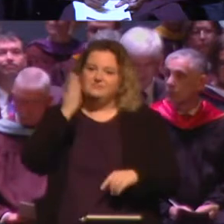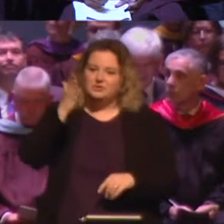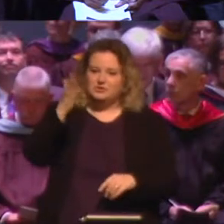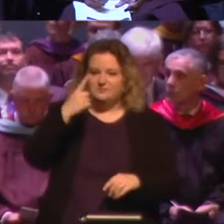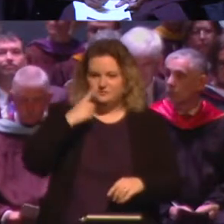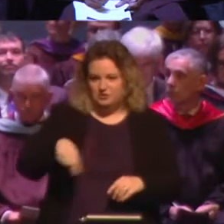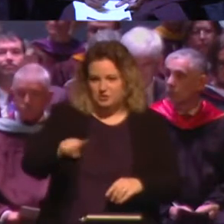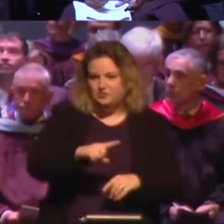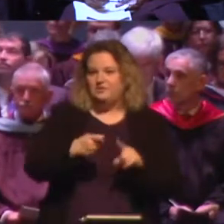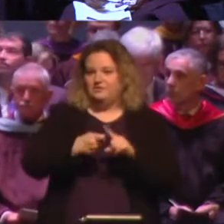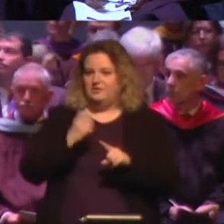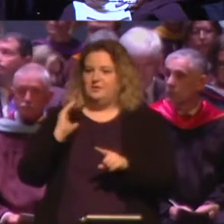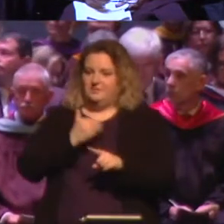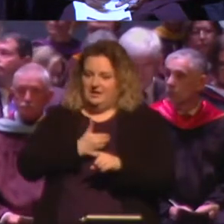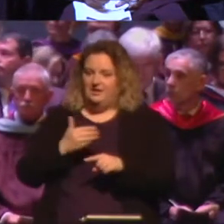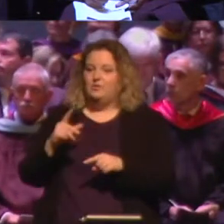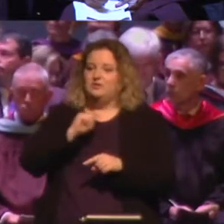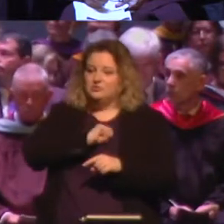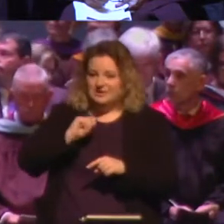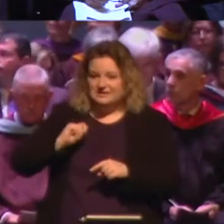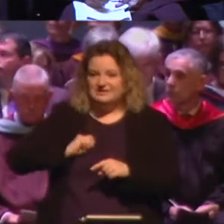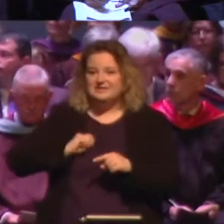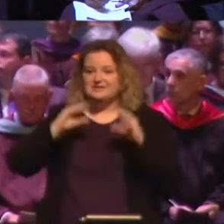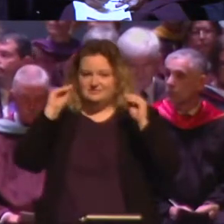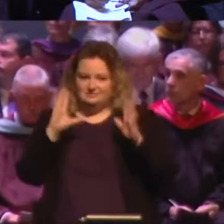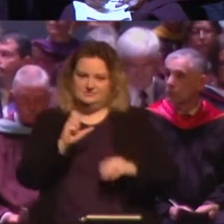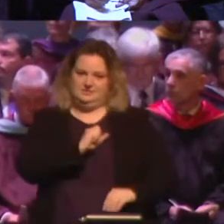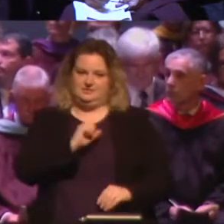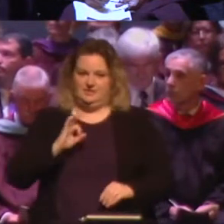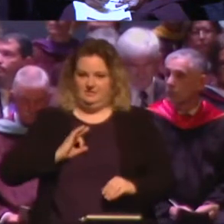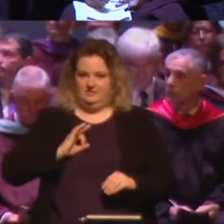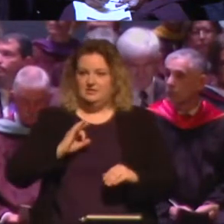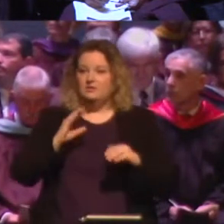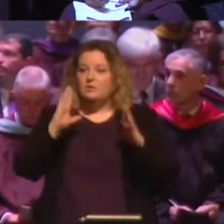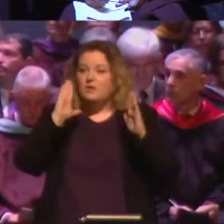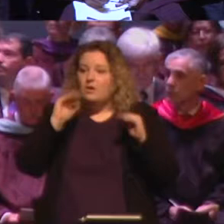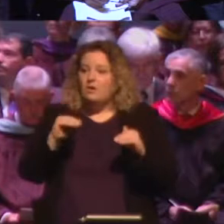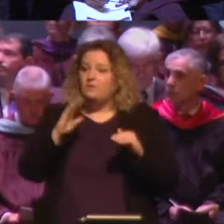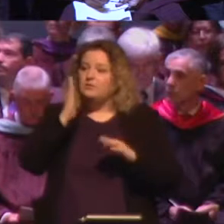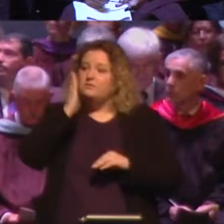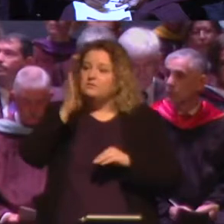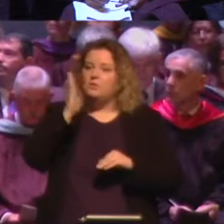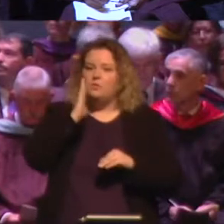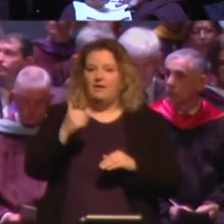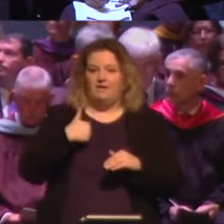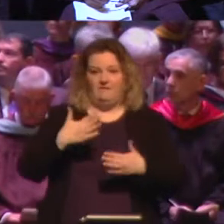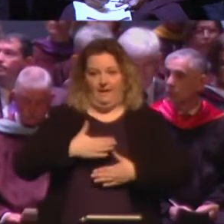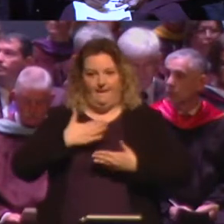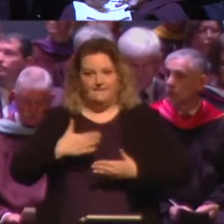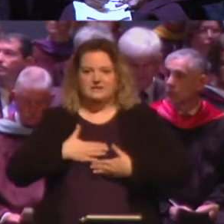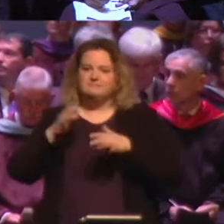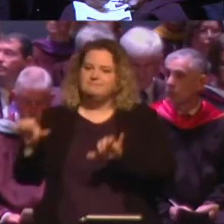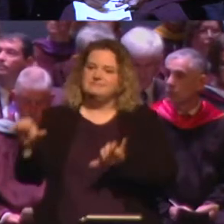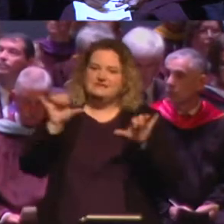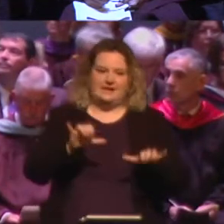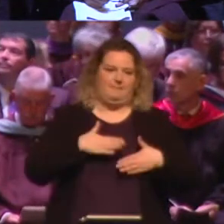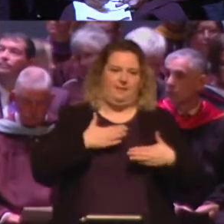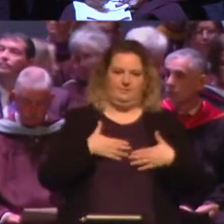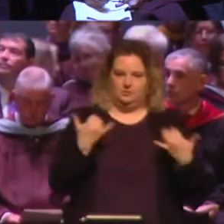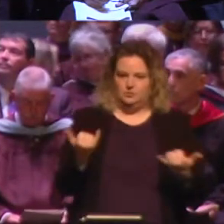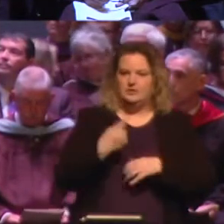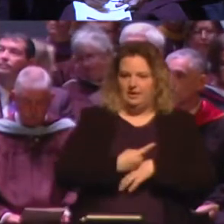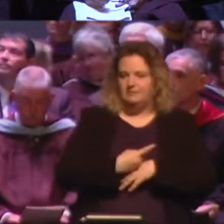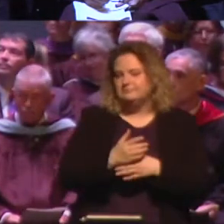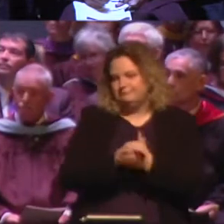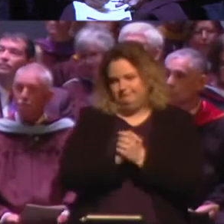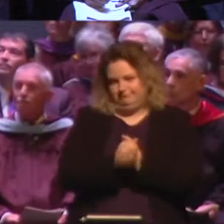trustees, faculty, and staff. We wish for you a future that is happy as you are today.